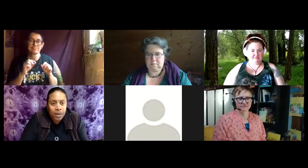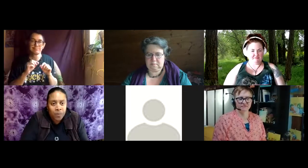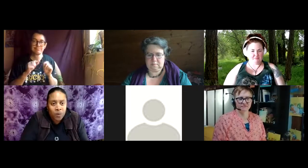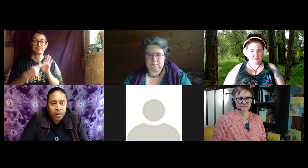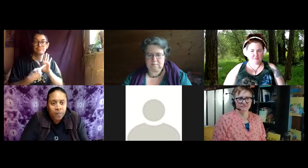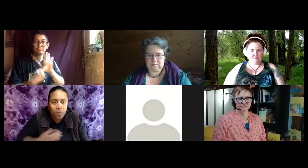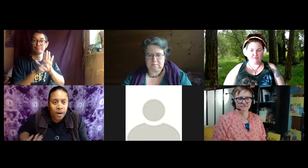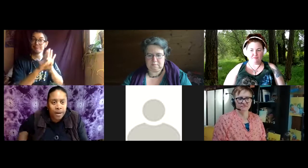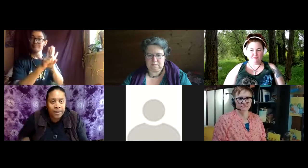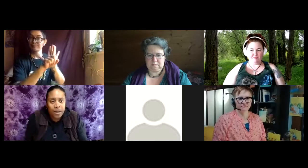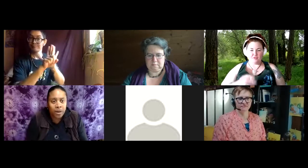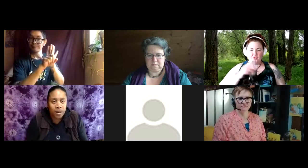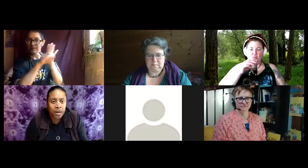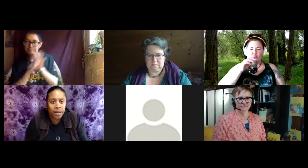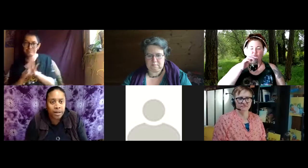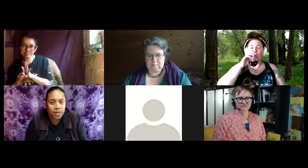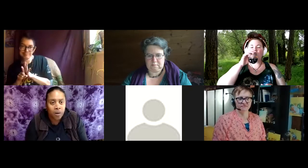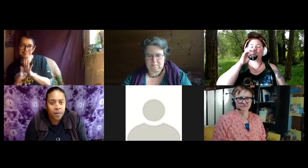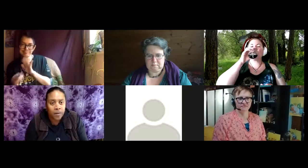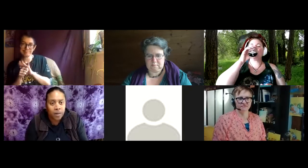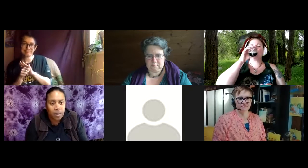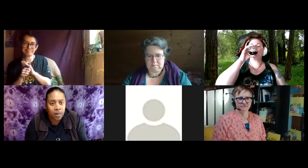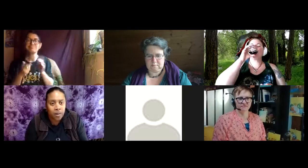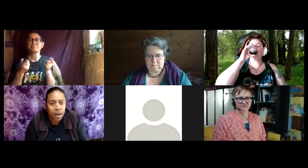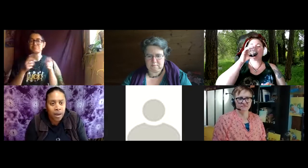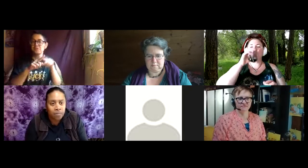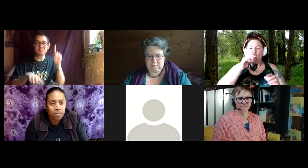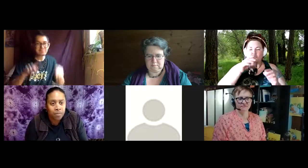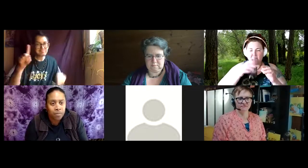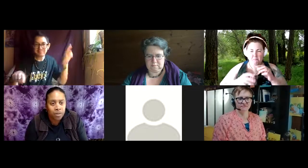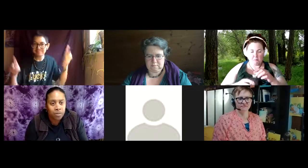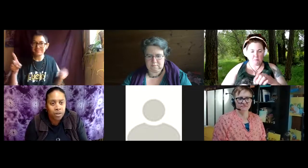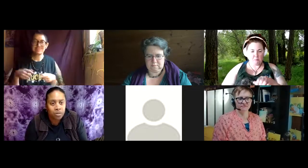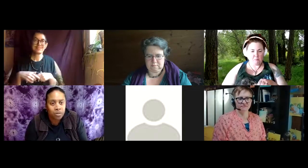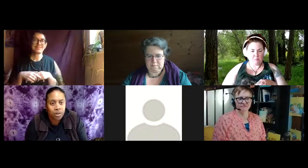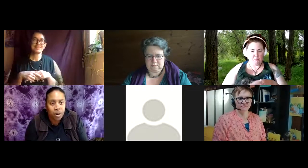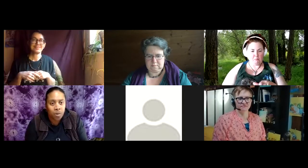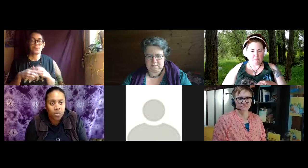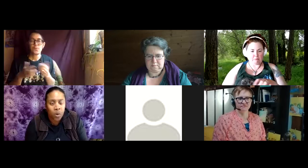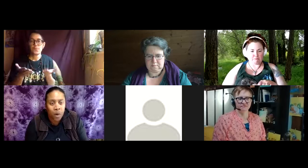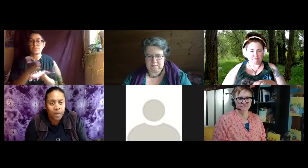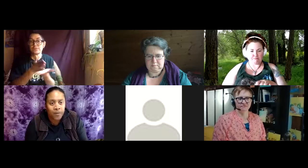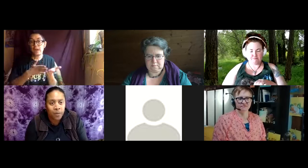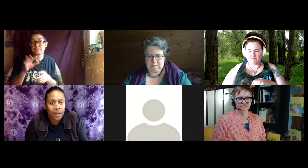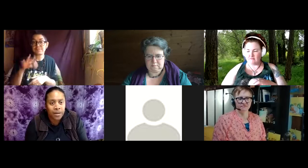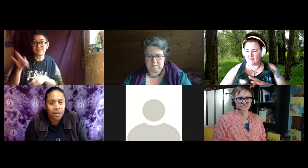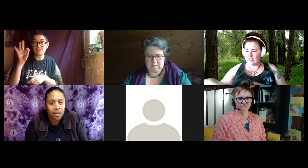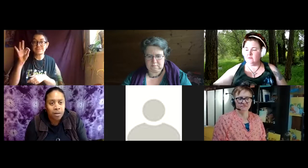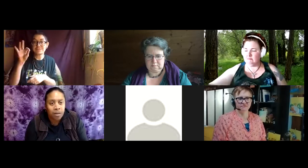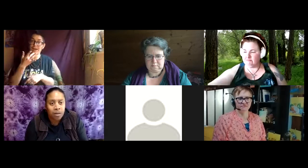And some move in different ways and some are connected. So for, they will show up in different